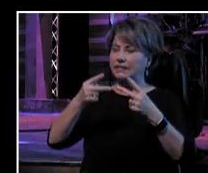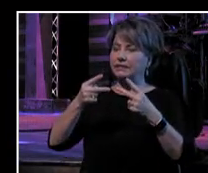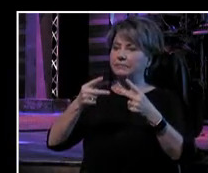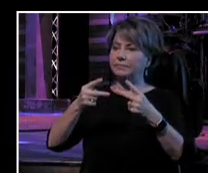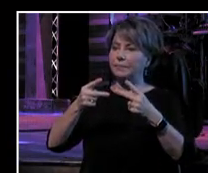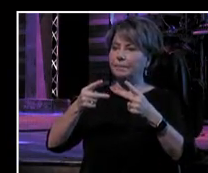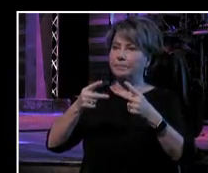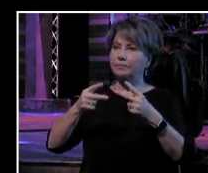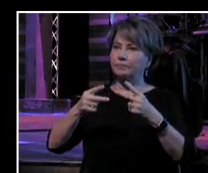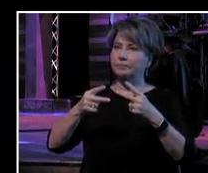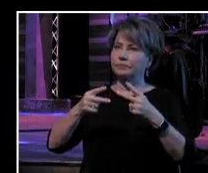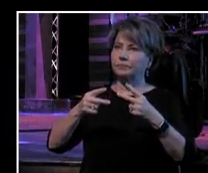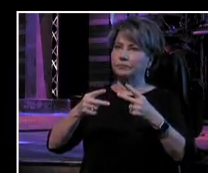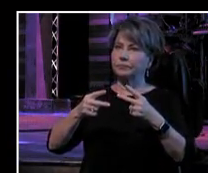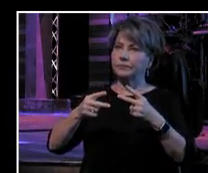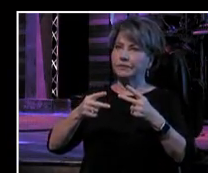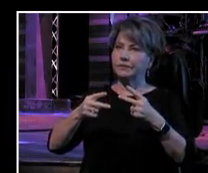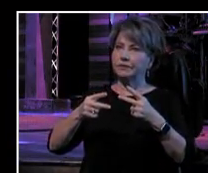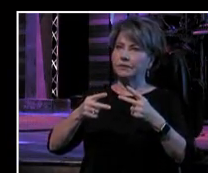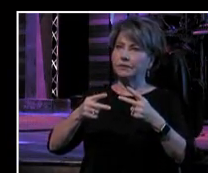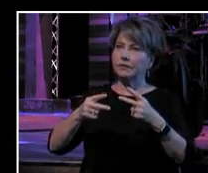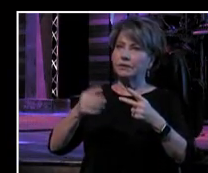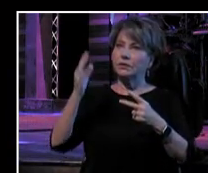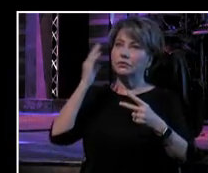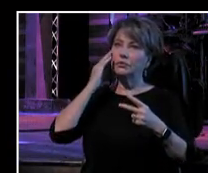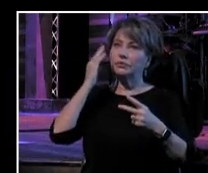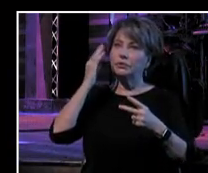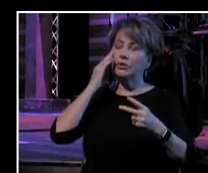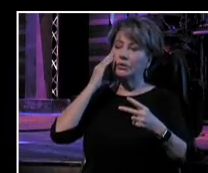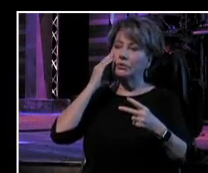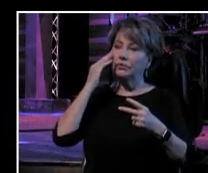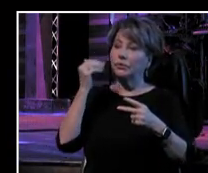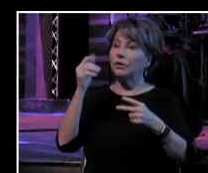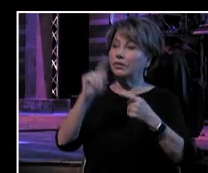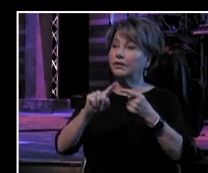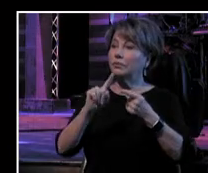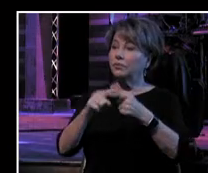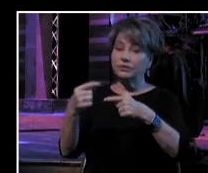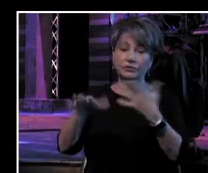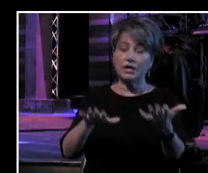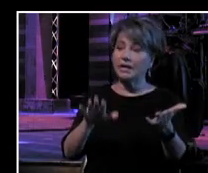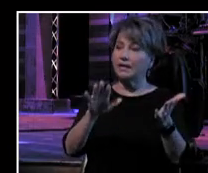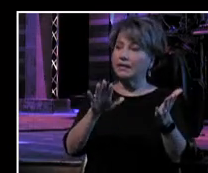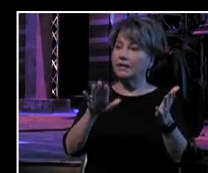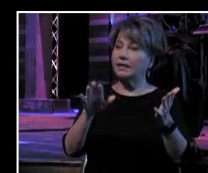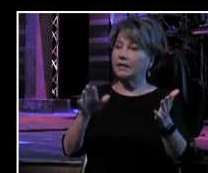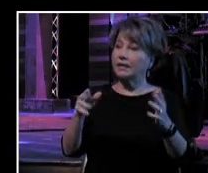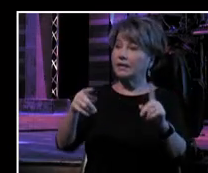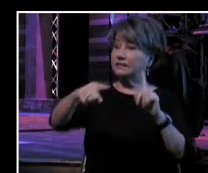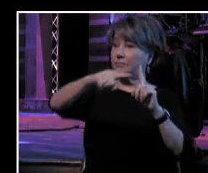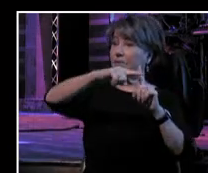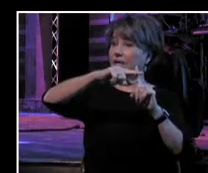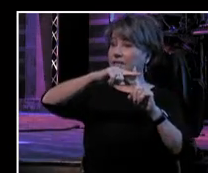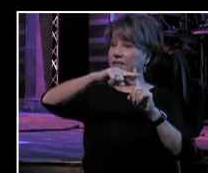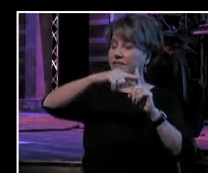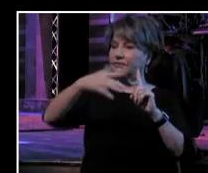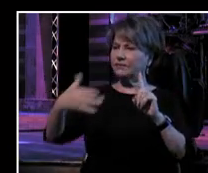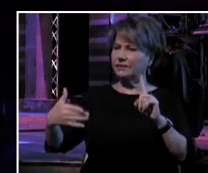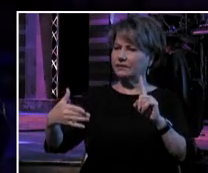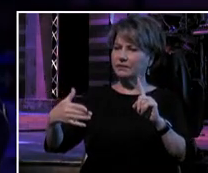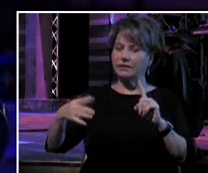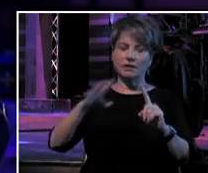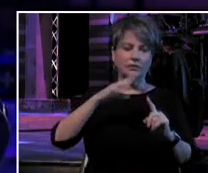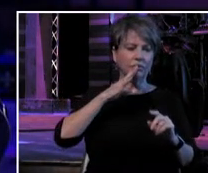discover death as Cain. Hi, welcome to Fellowship Bible Church. We're going to talk about pain. We're going to talk about